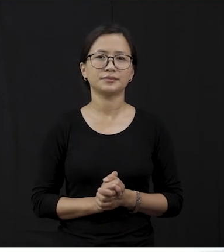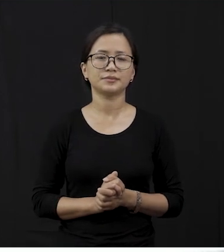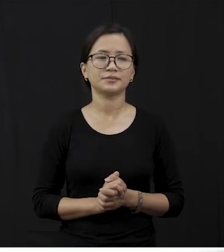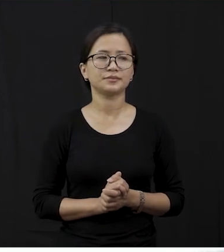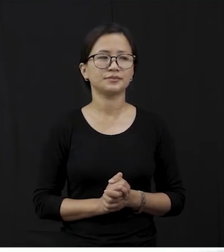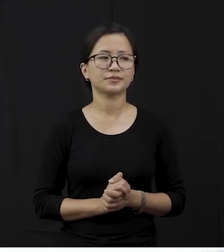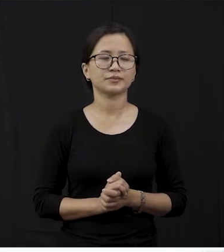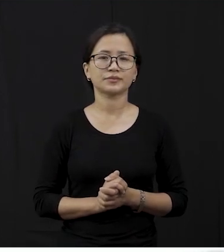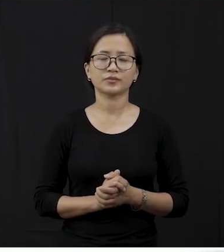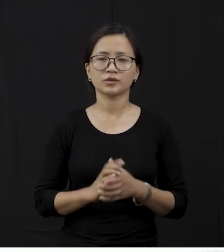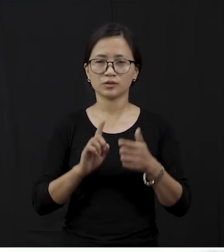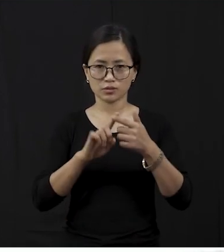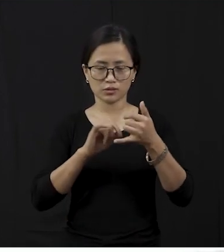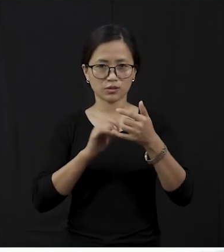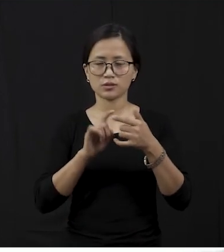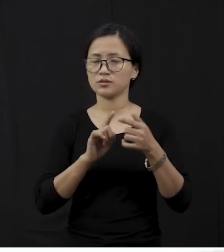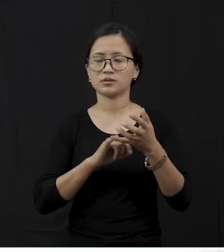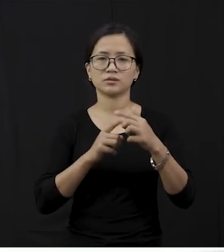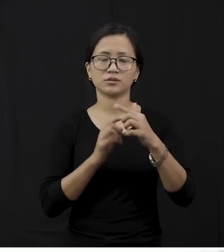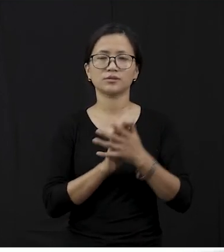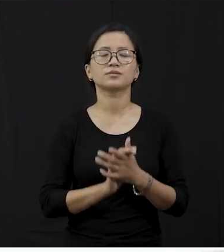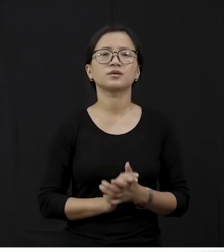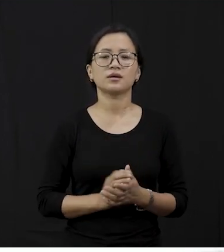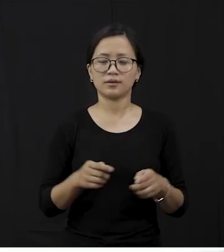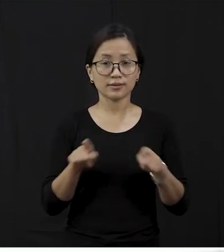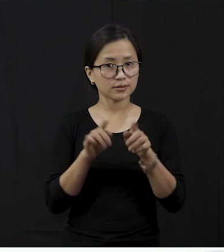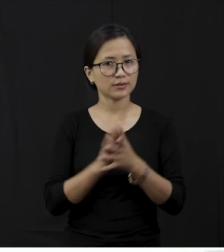do estimation also in the sum. Okay,